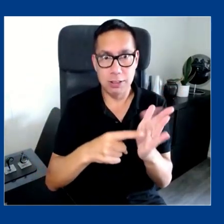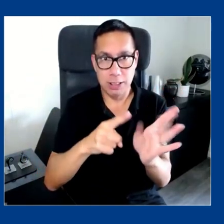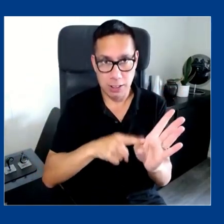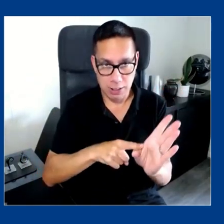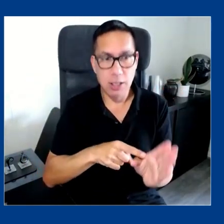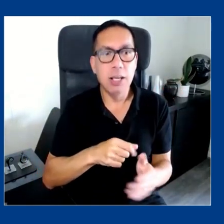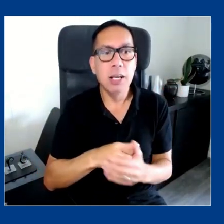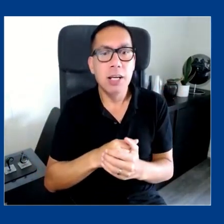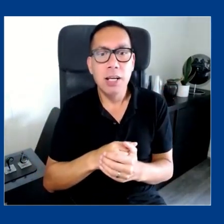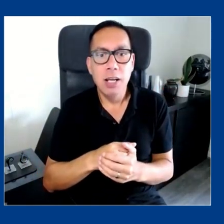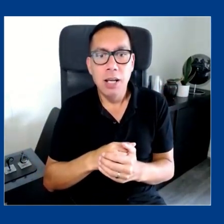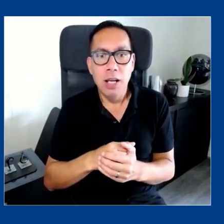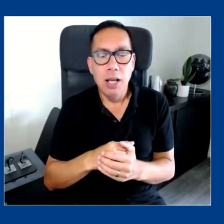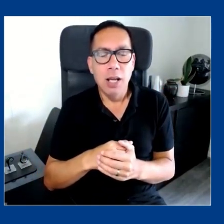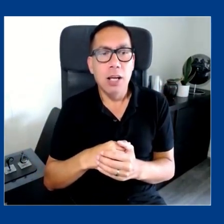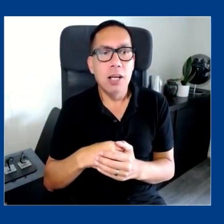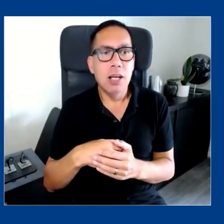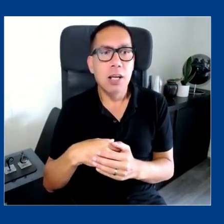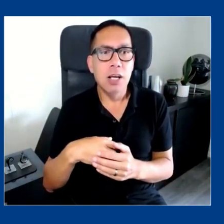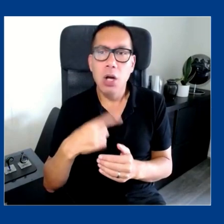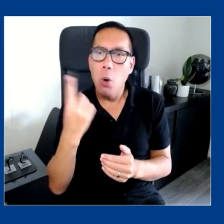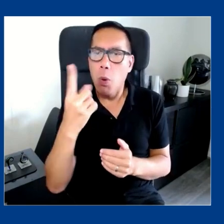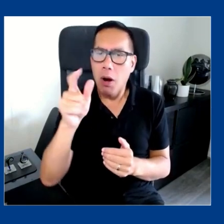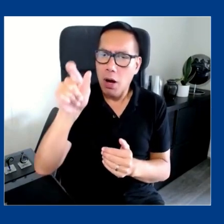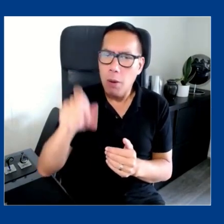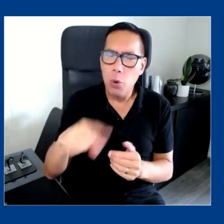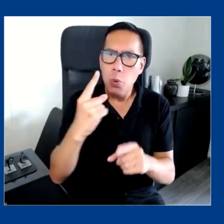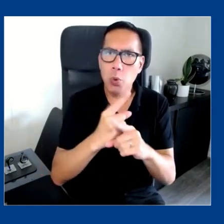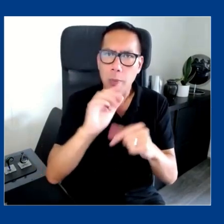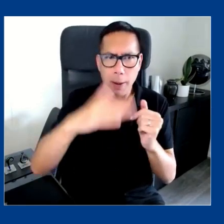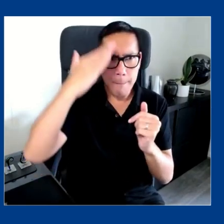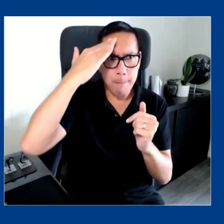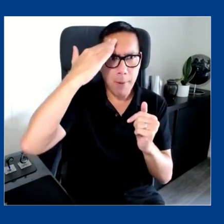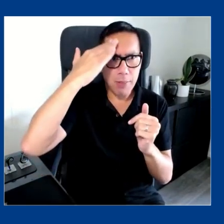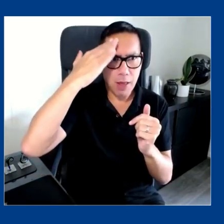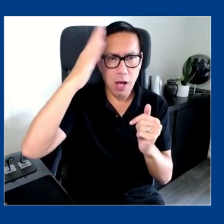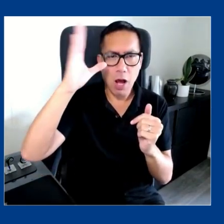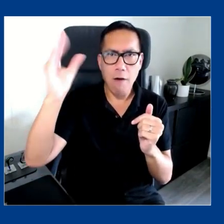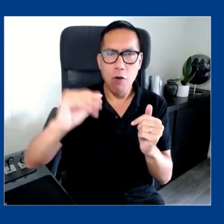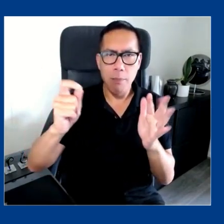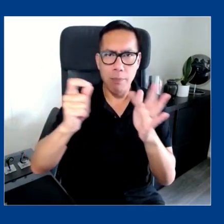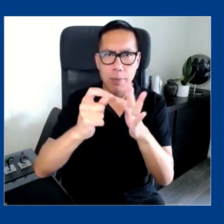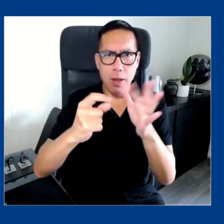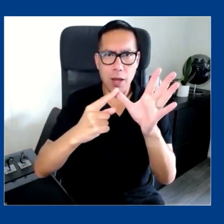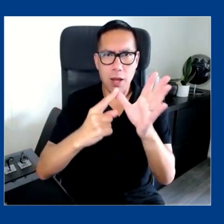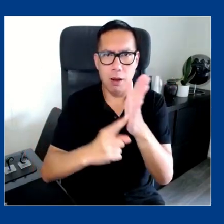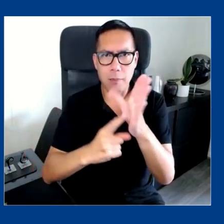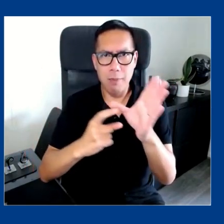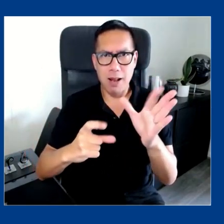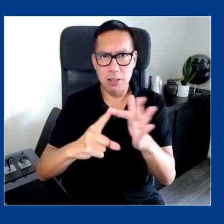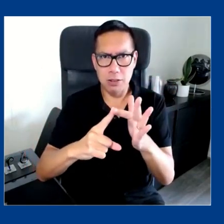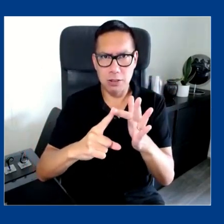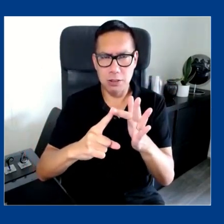Lookeu referring to his mother as being from the palace of a particular